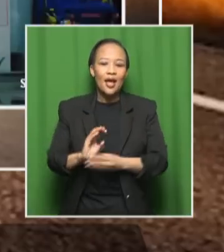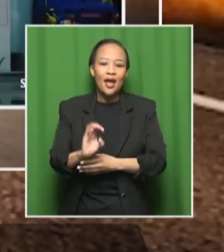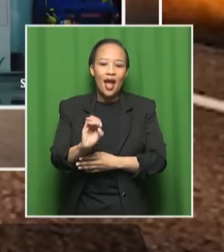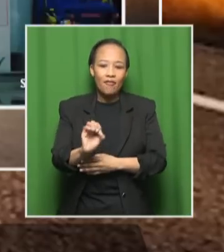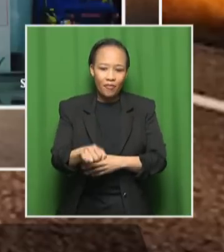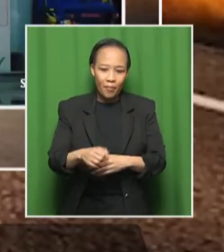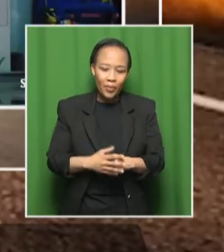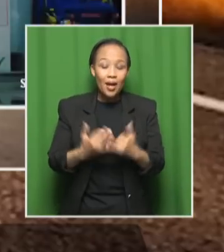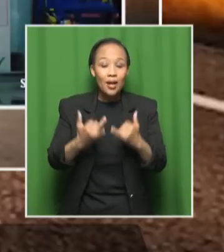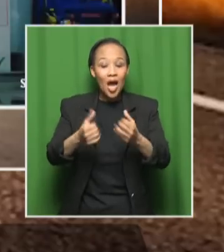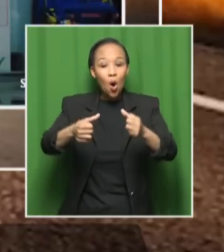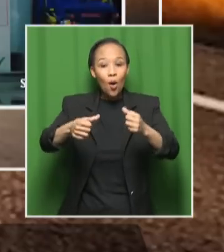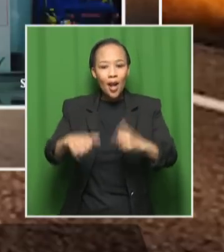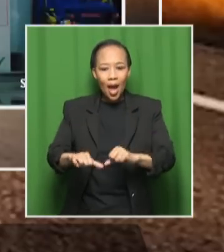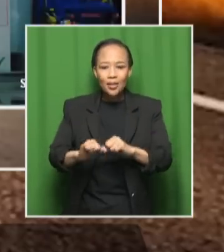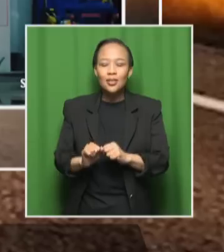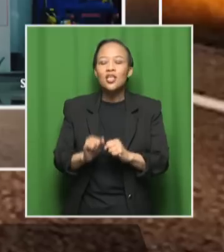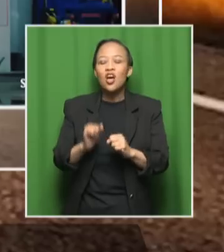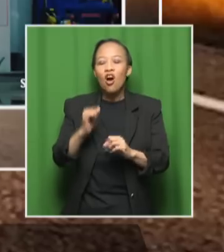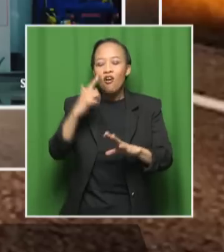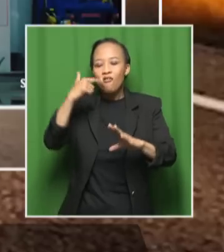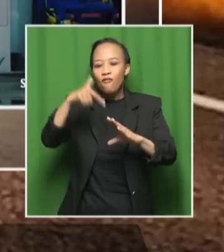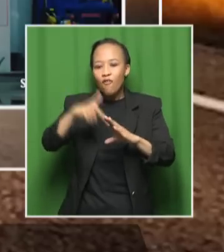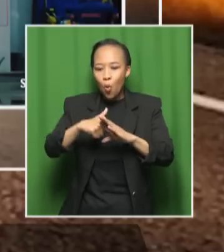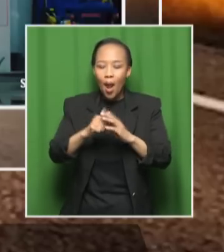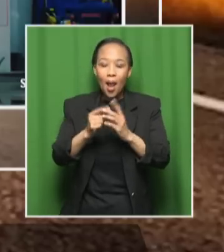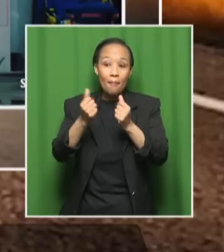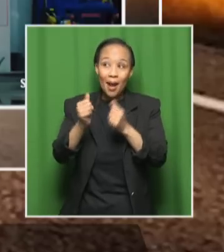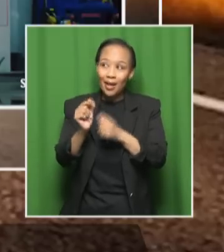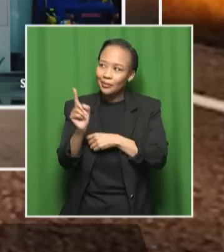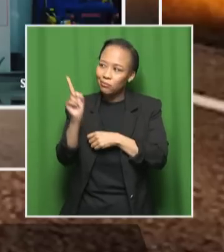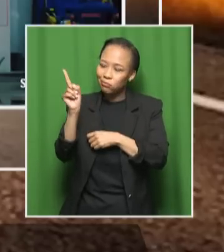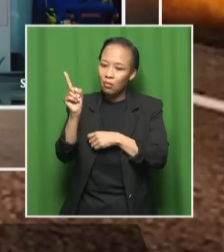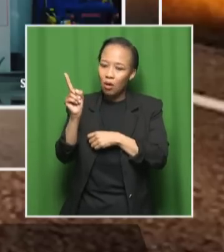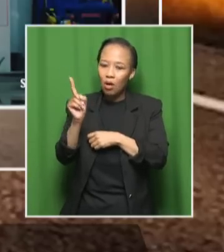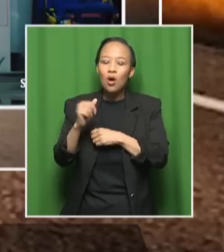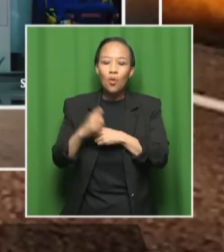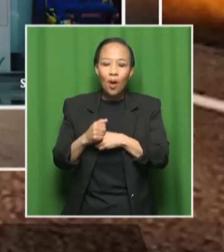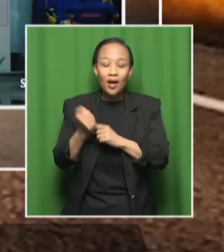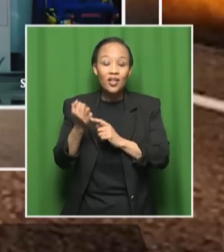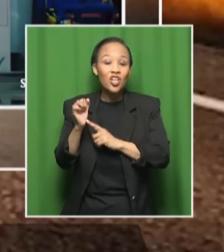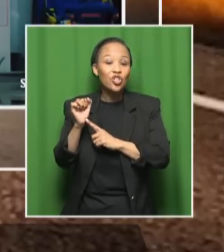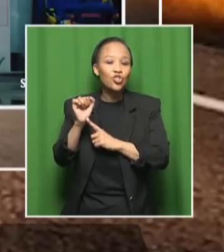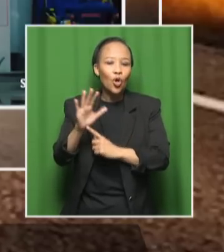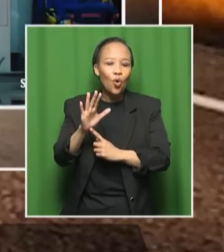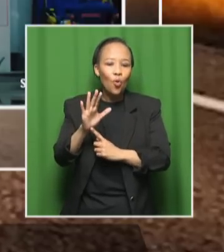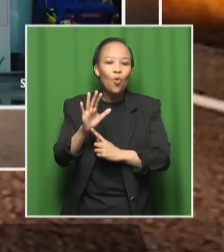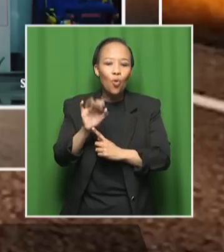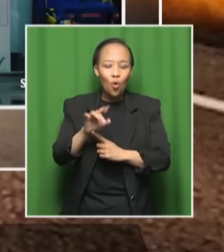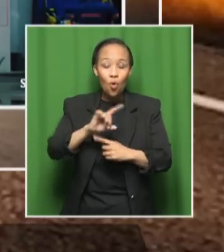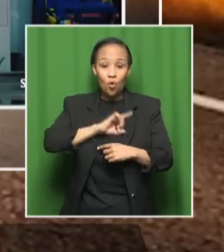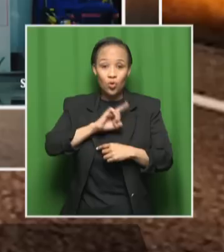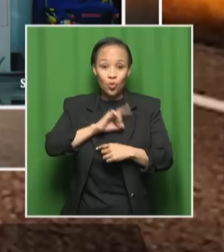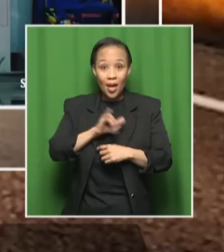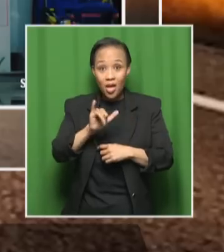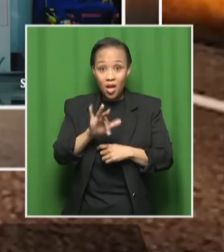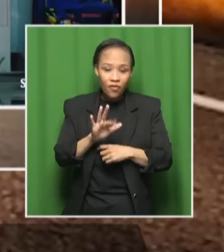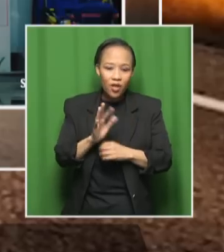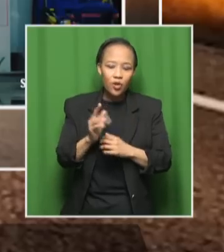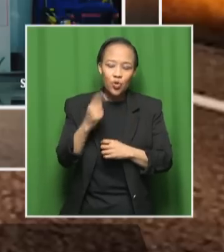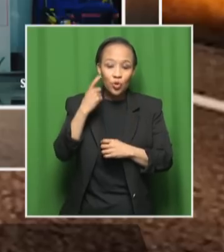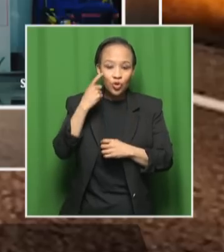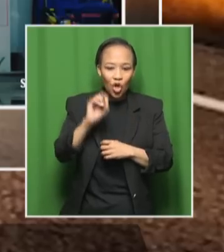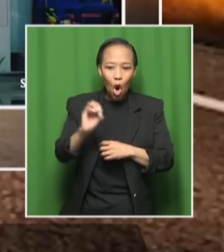here's where we're going with the price of fuel. This is just an indication. It's a mid-month snapshot, as you like. If we look towards October, all